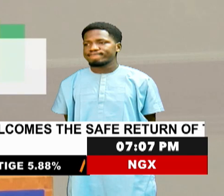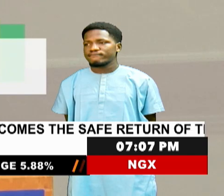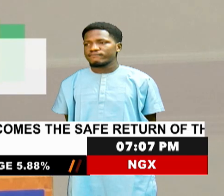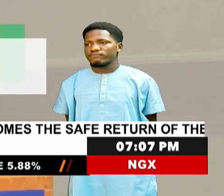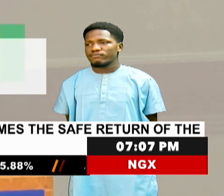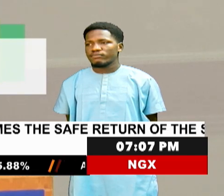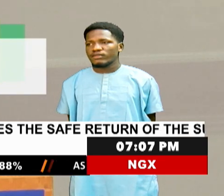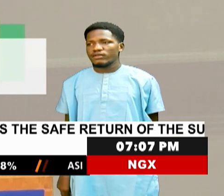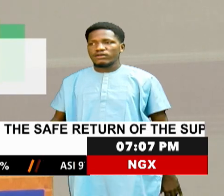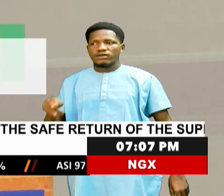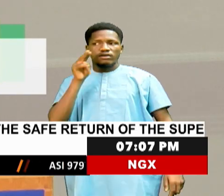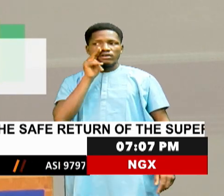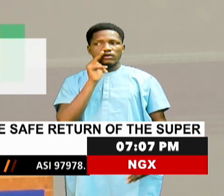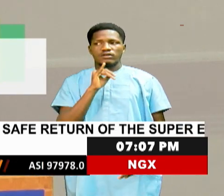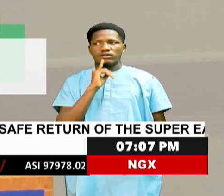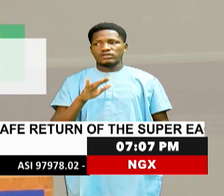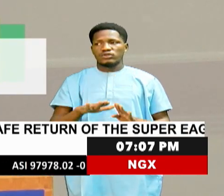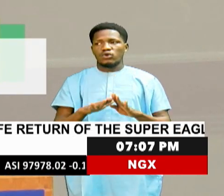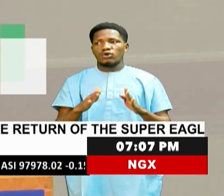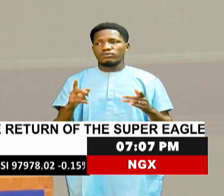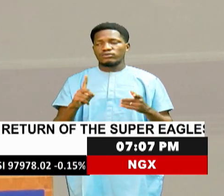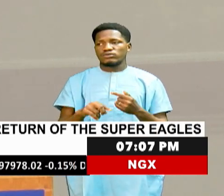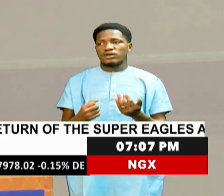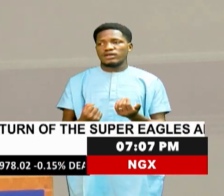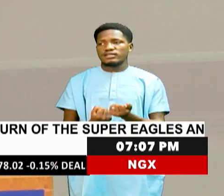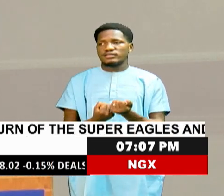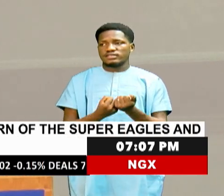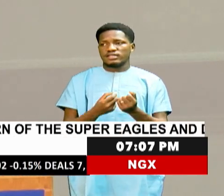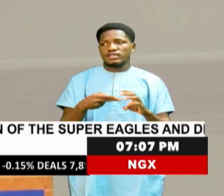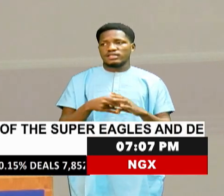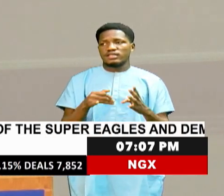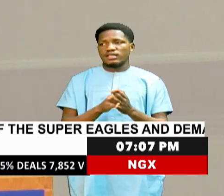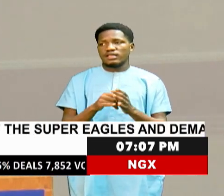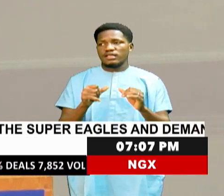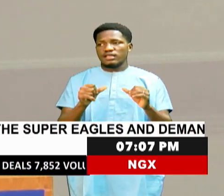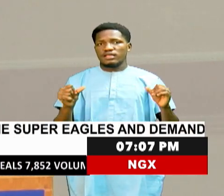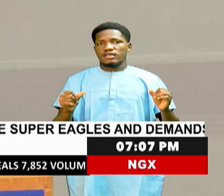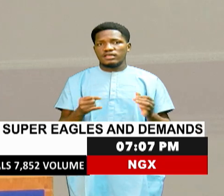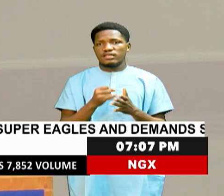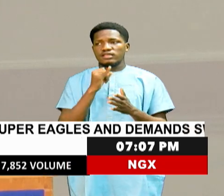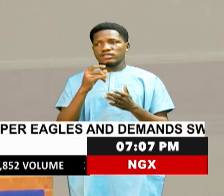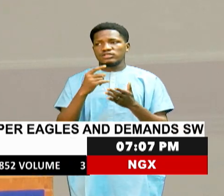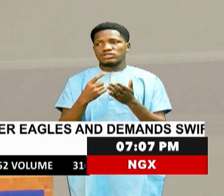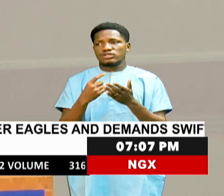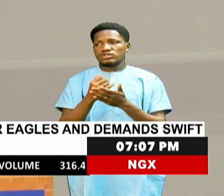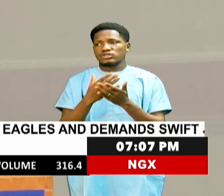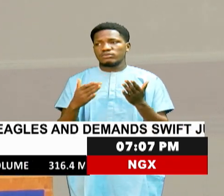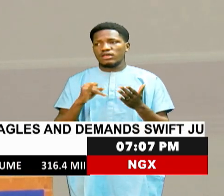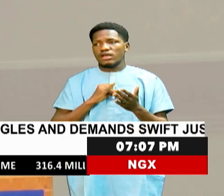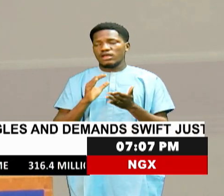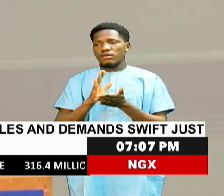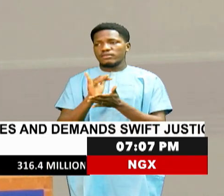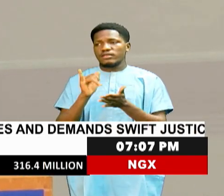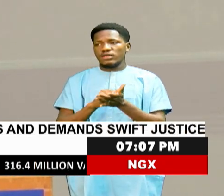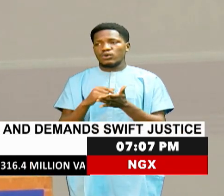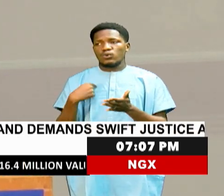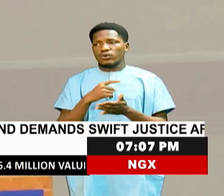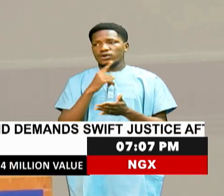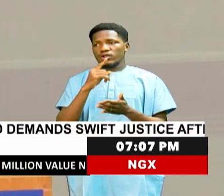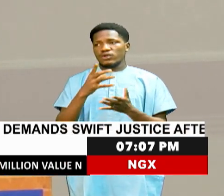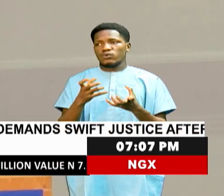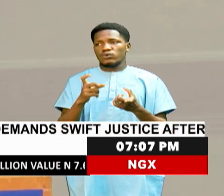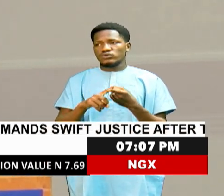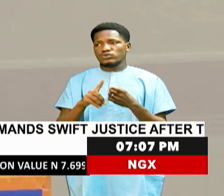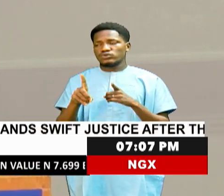Nigeria is open to assistance in that area. It's something I believe that we really, really want to do so that we can